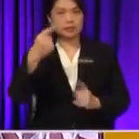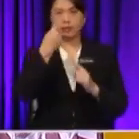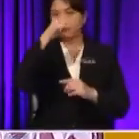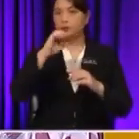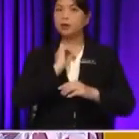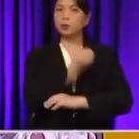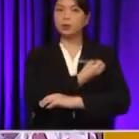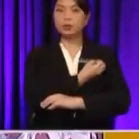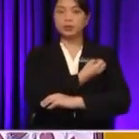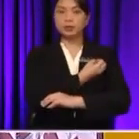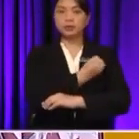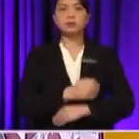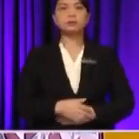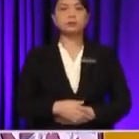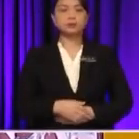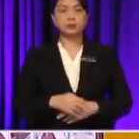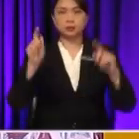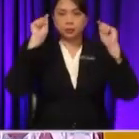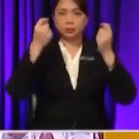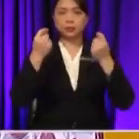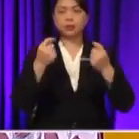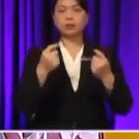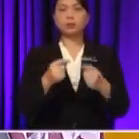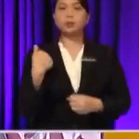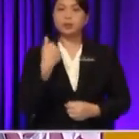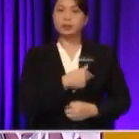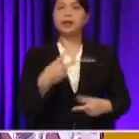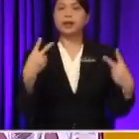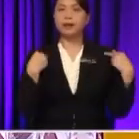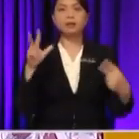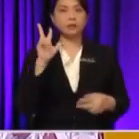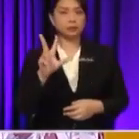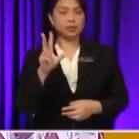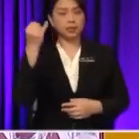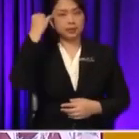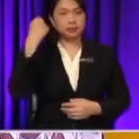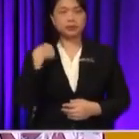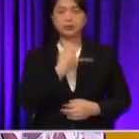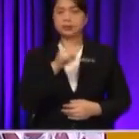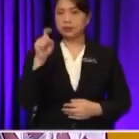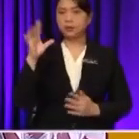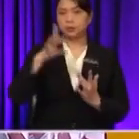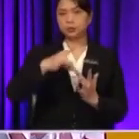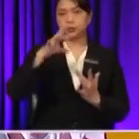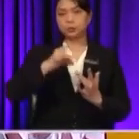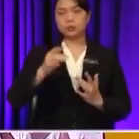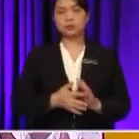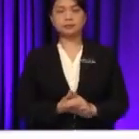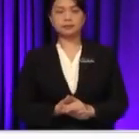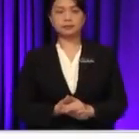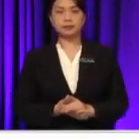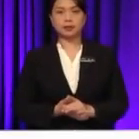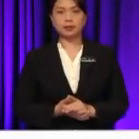first. So basically, we have three ideas. So I'm going to choose our favorite way to eat by eating at